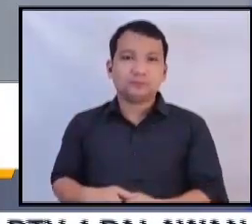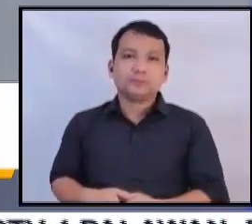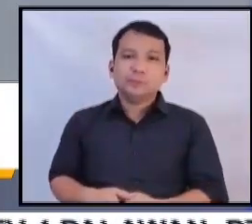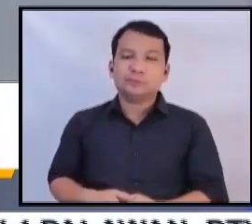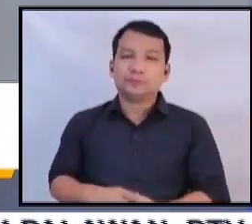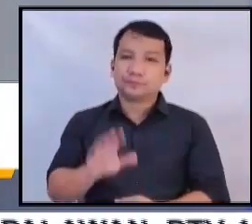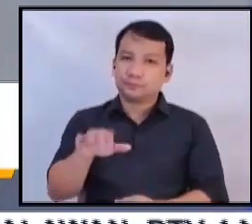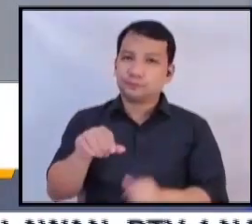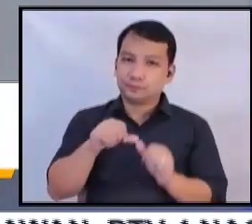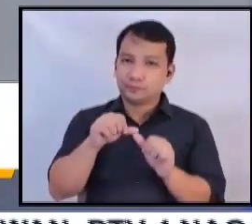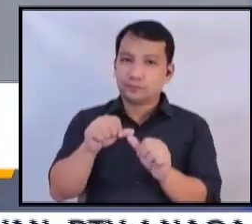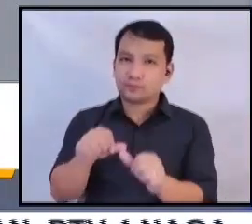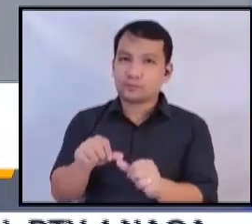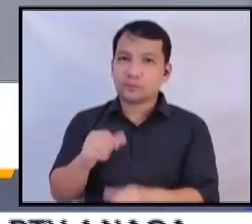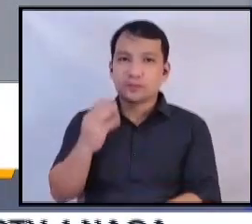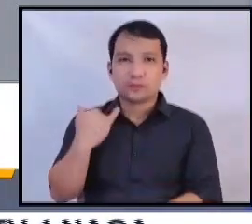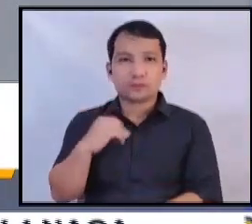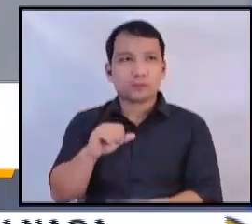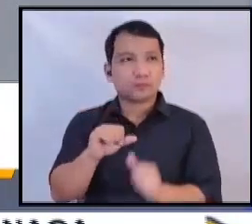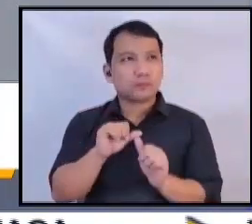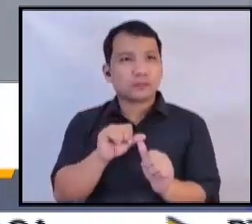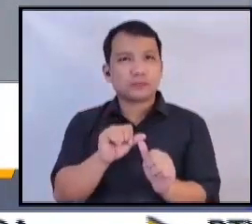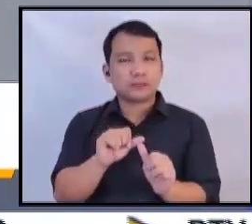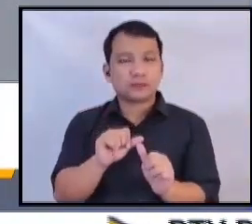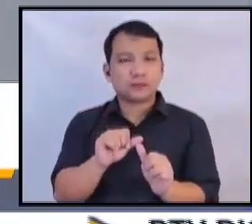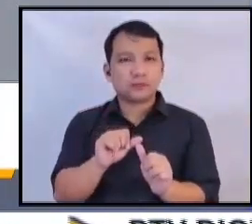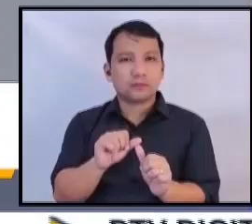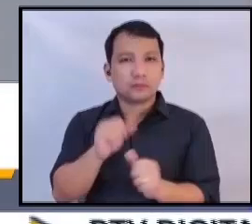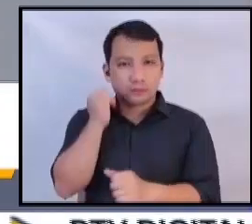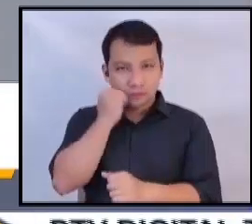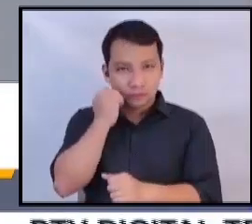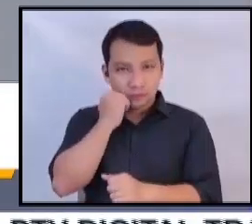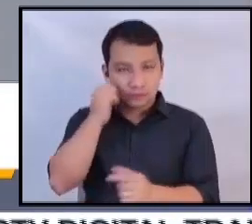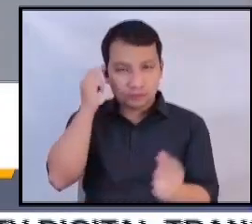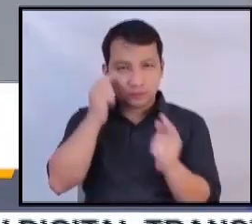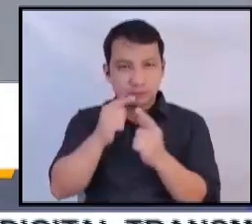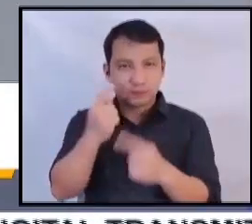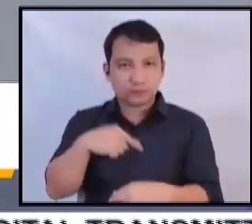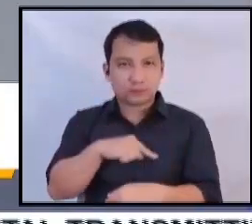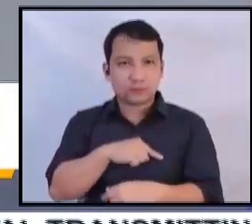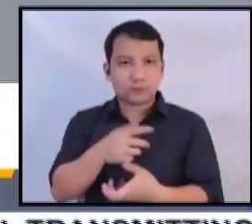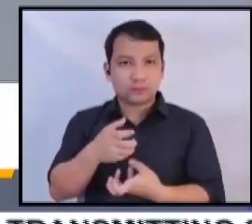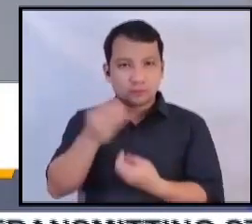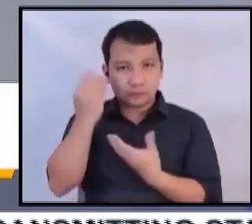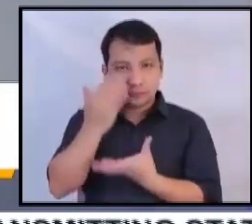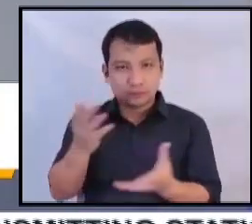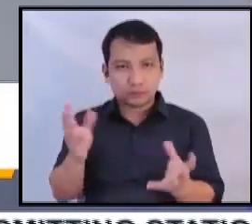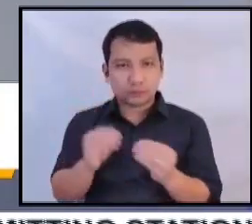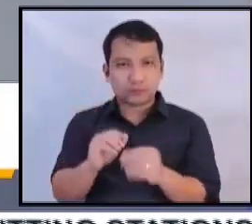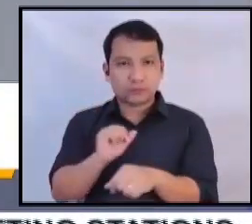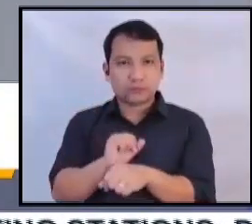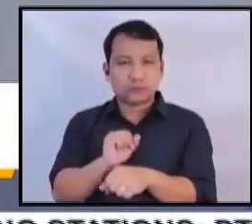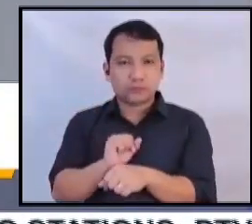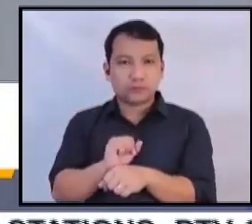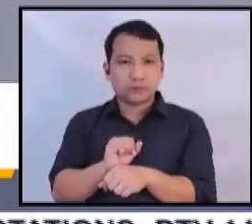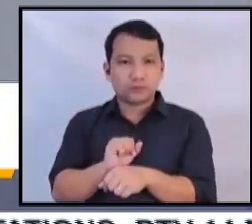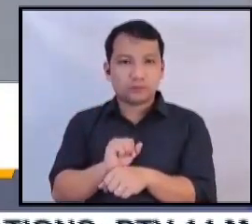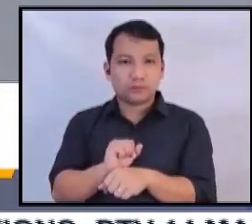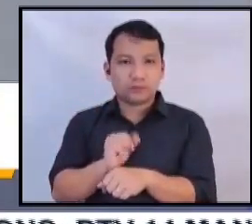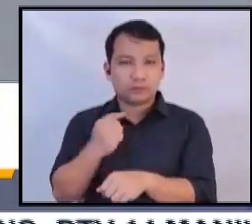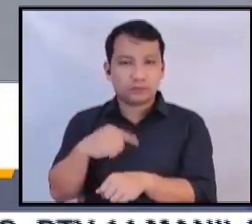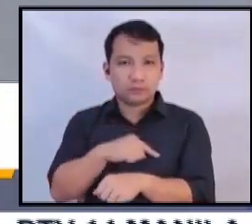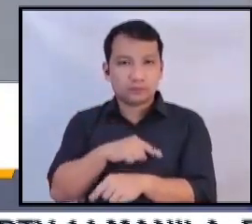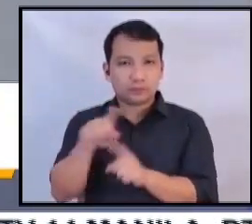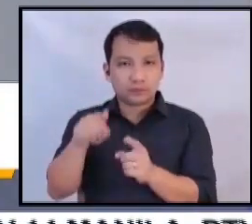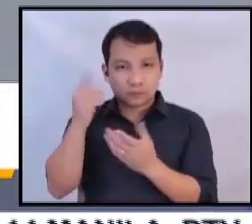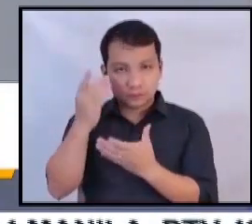continue because we can always achieve everything that we want as long that we work hard for it. Mm-hmm. And you know, the stars will align for you no